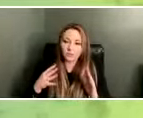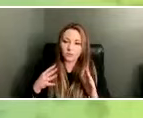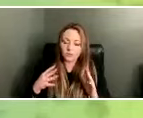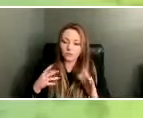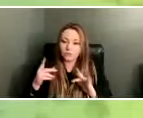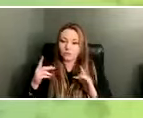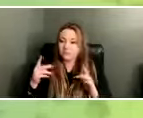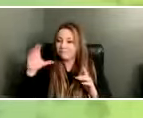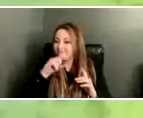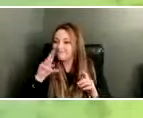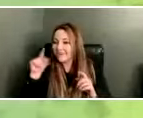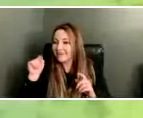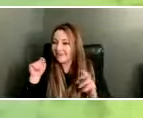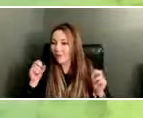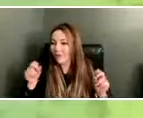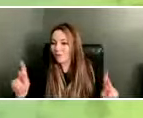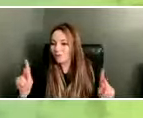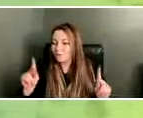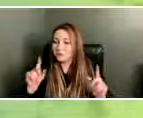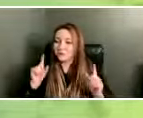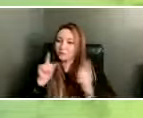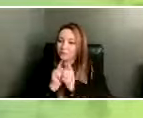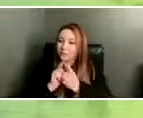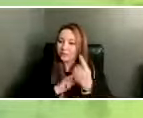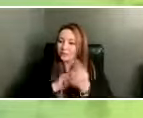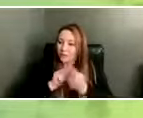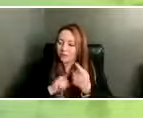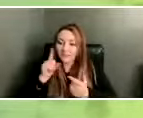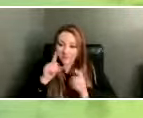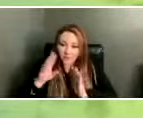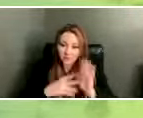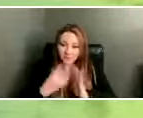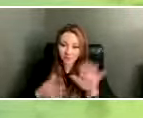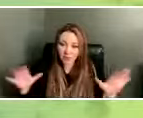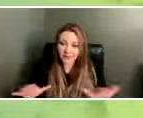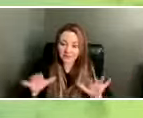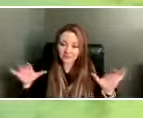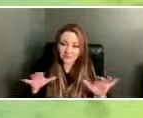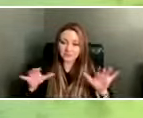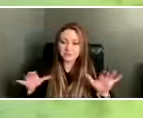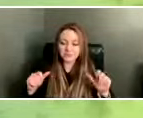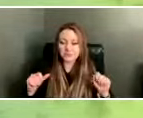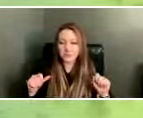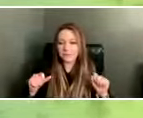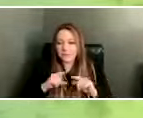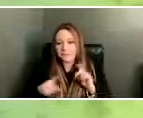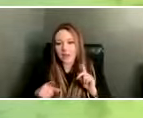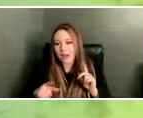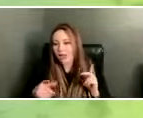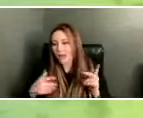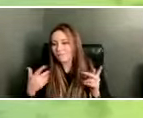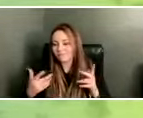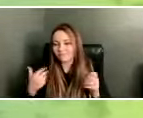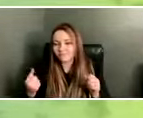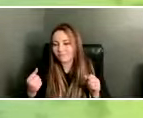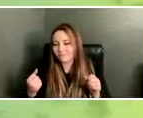on opportunities to meet in person for scheduled activities that we've had scheduled, but a recent surge